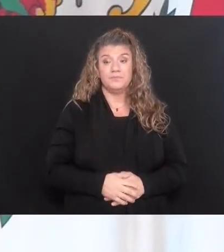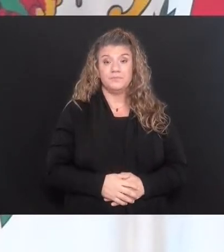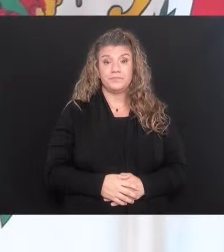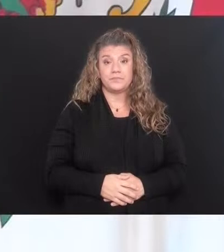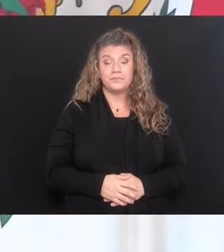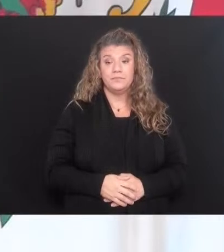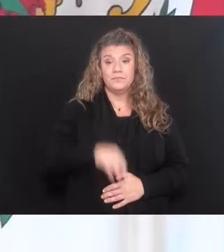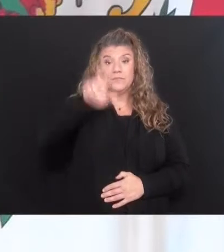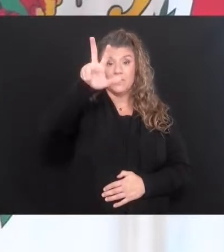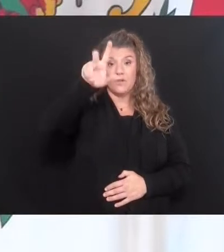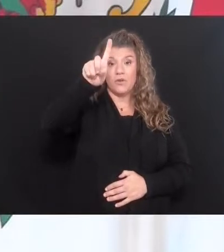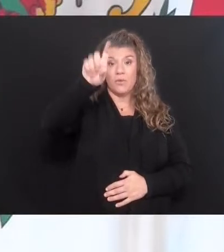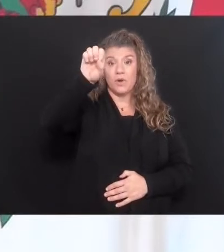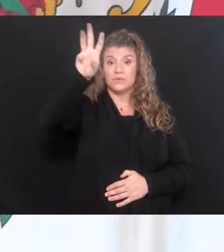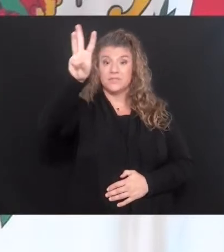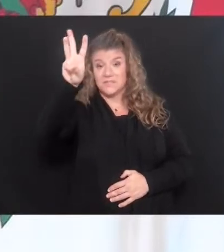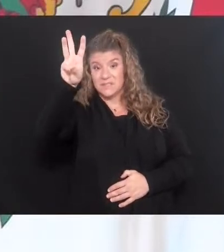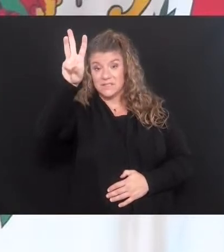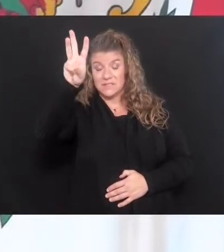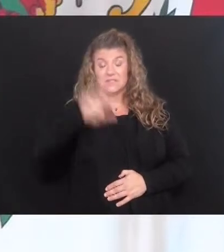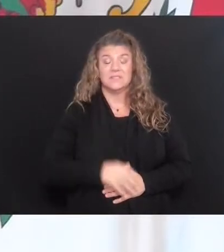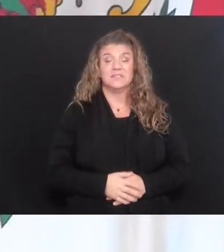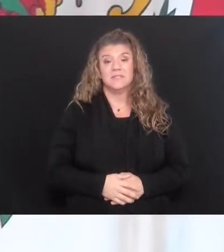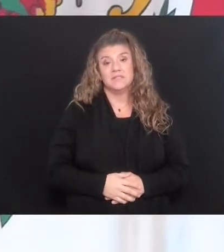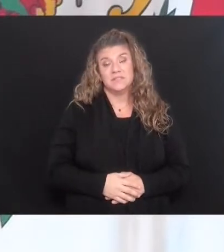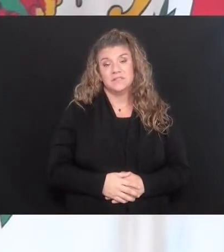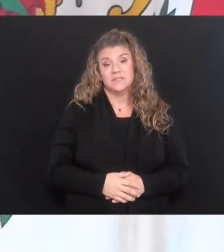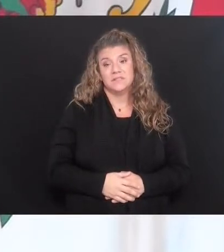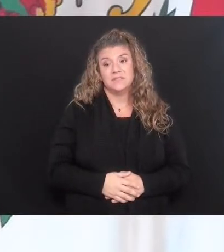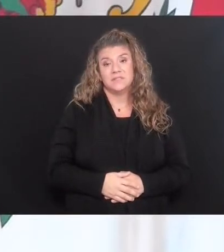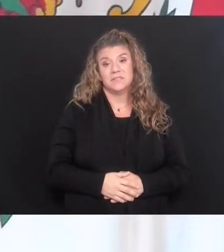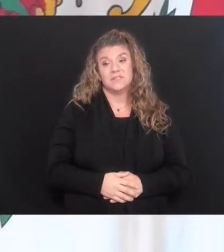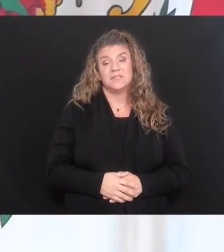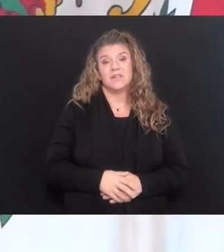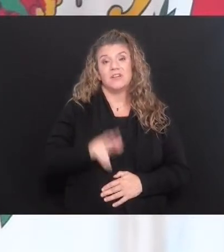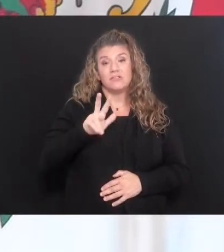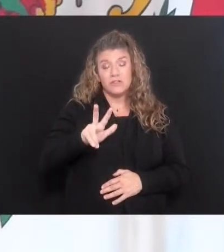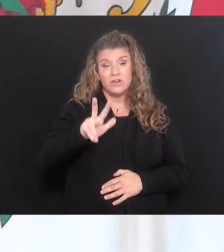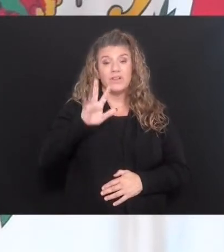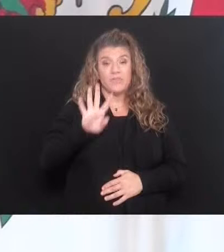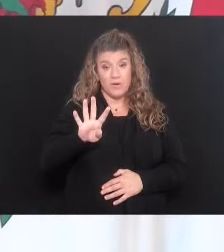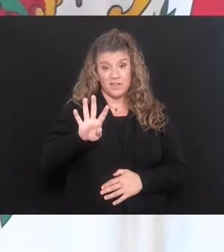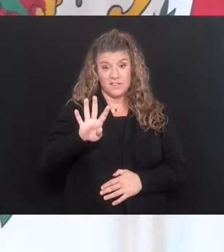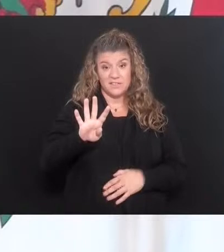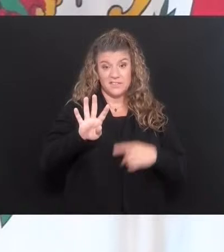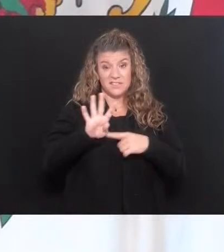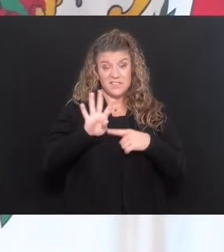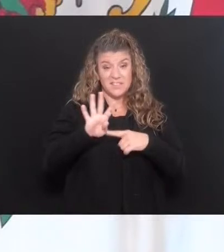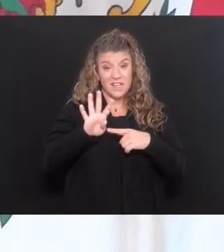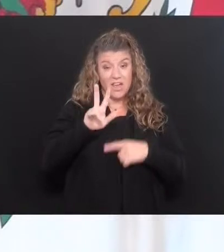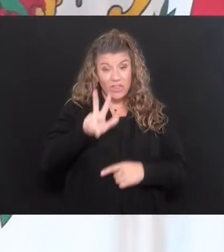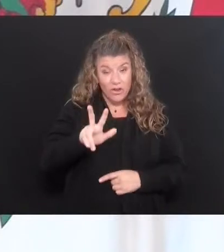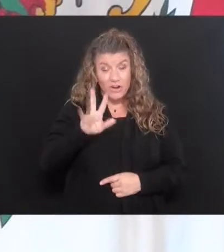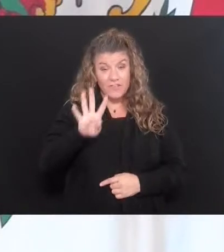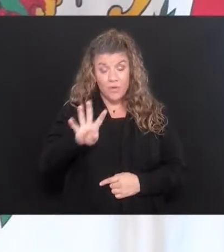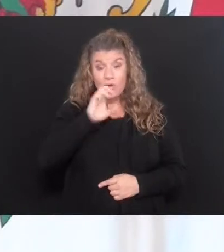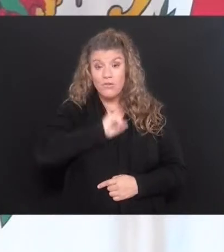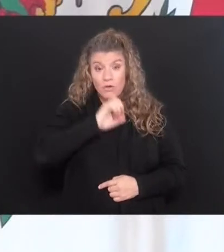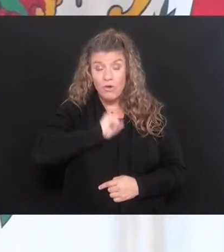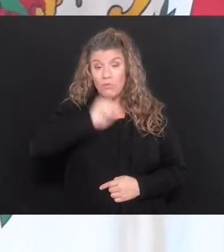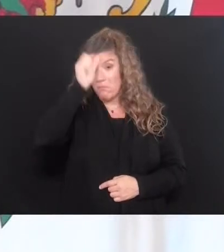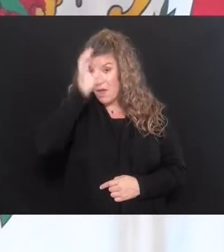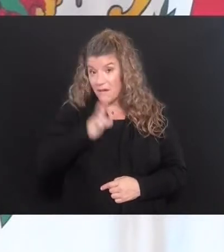The 3,106th death in West Virginia is another 34-year-old, a 34-year-old